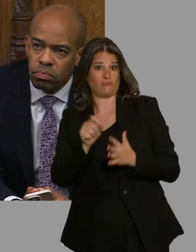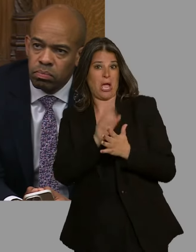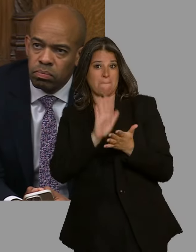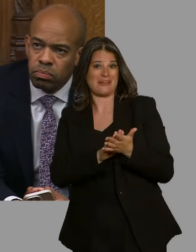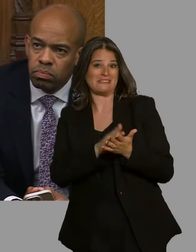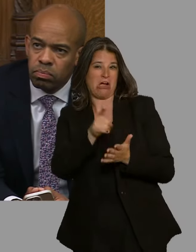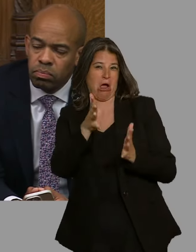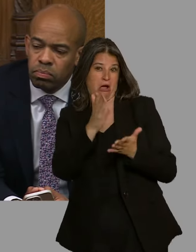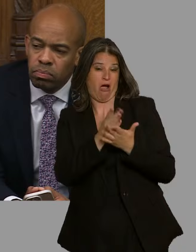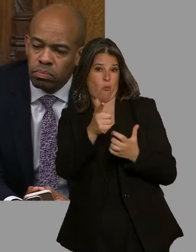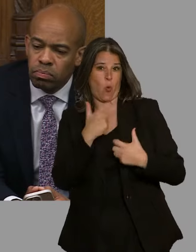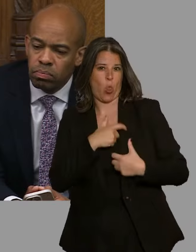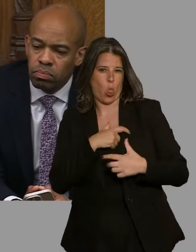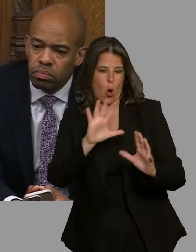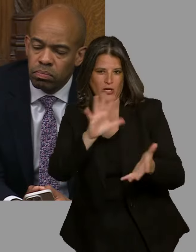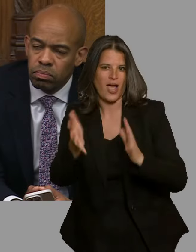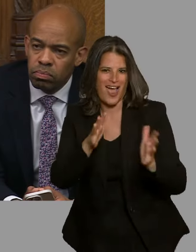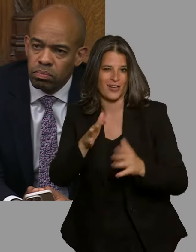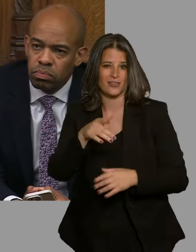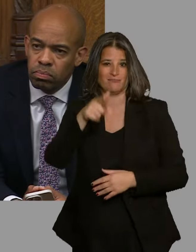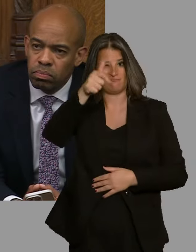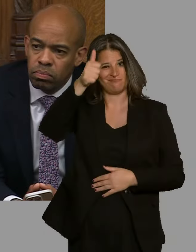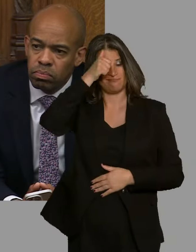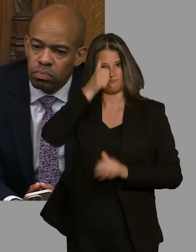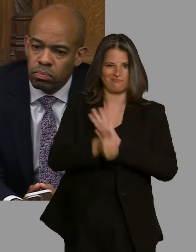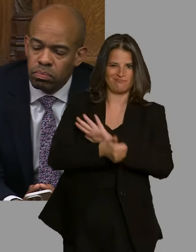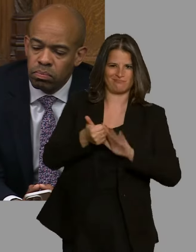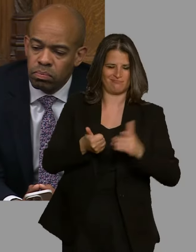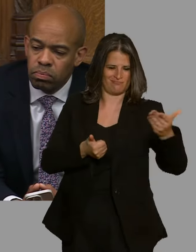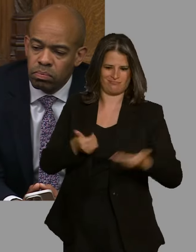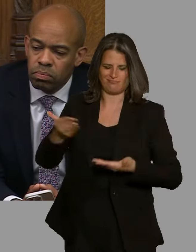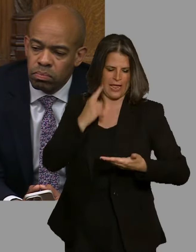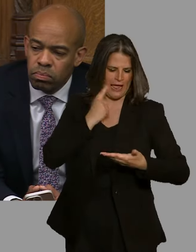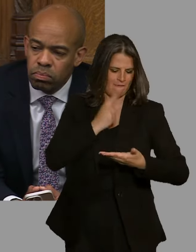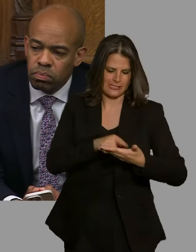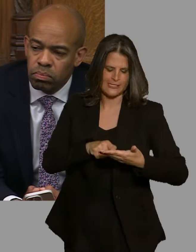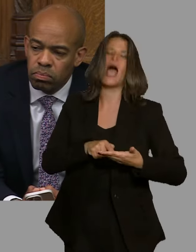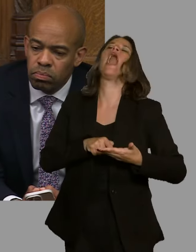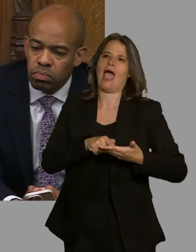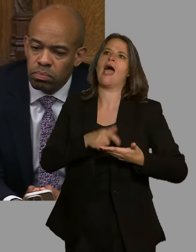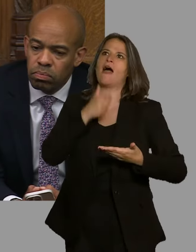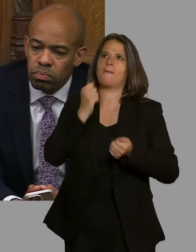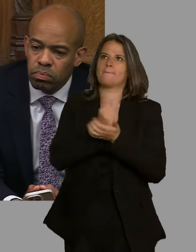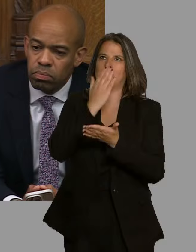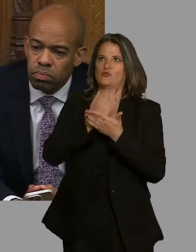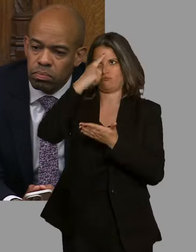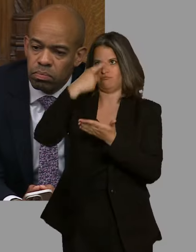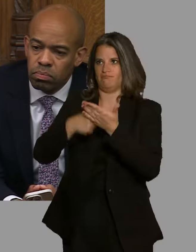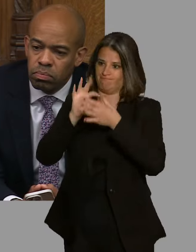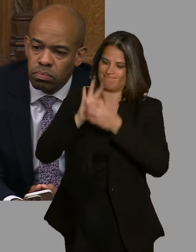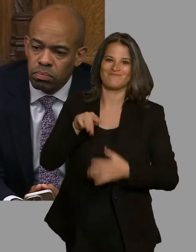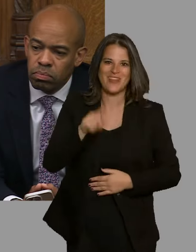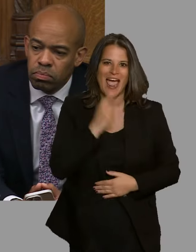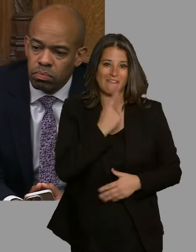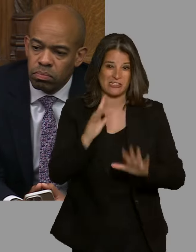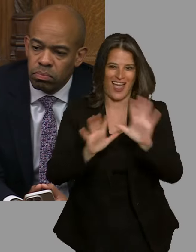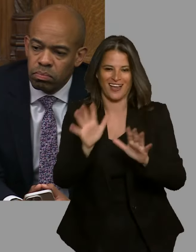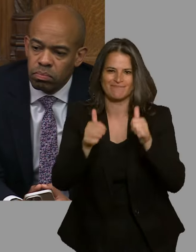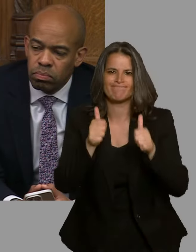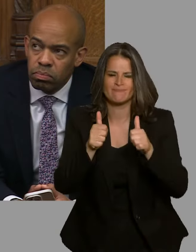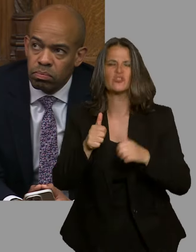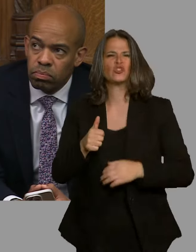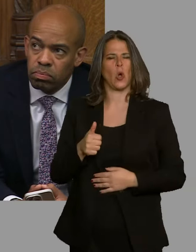poorer, damaging businesses with the jobs tax, decimating rural communities with the family farm tax, and risking our food security